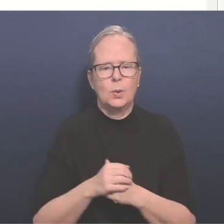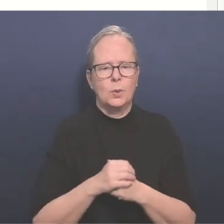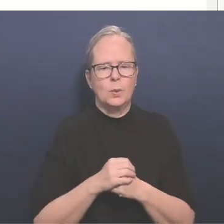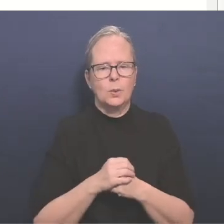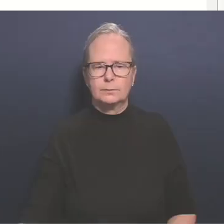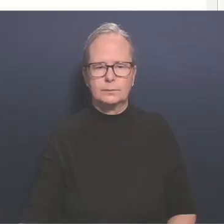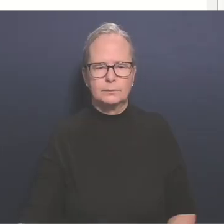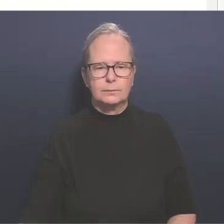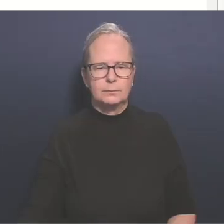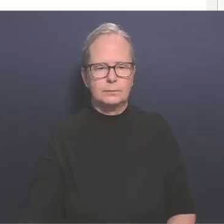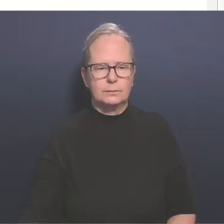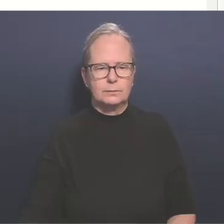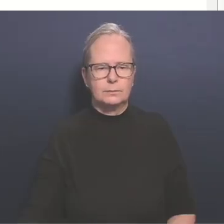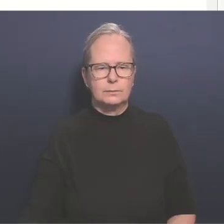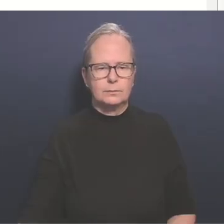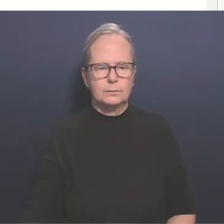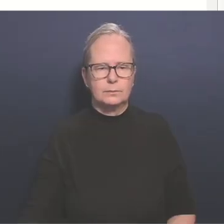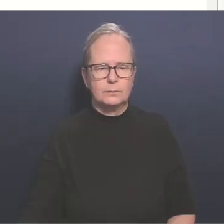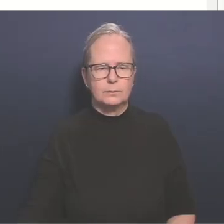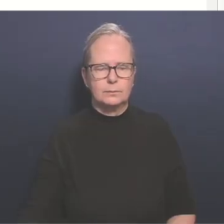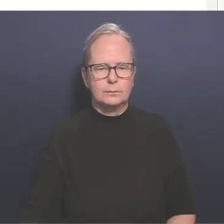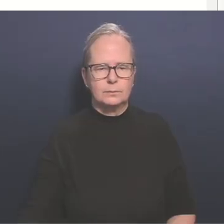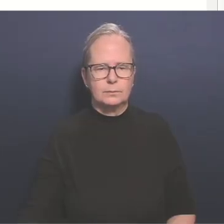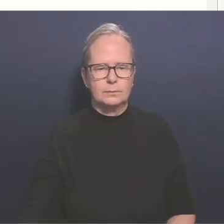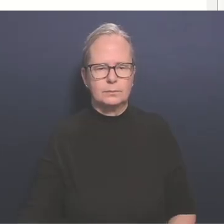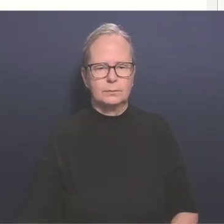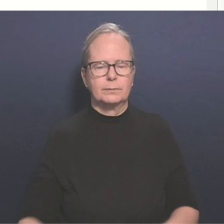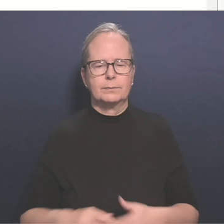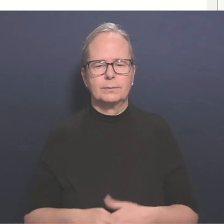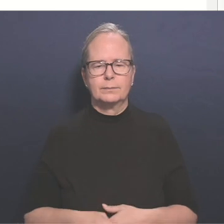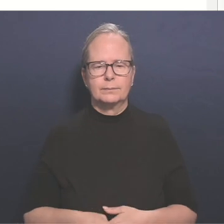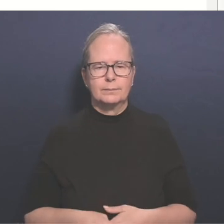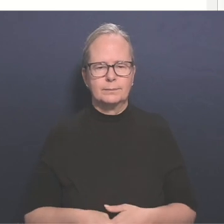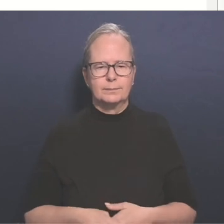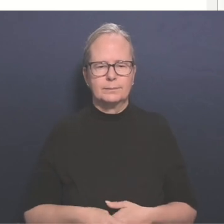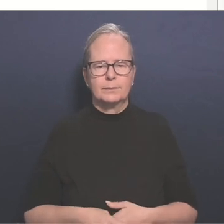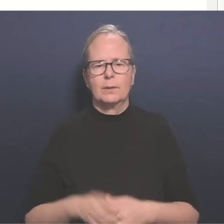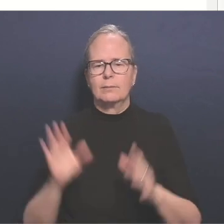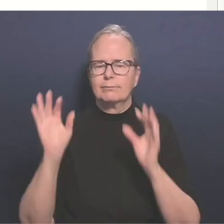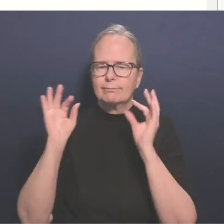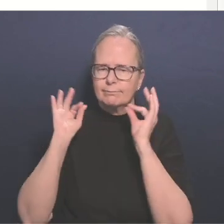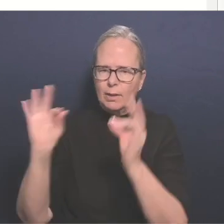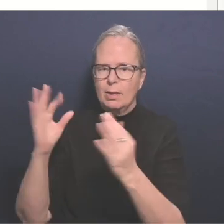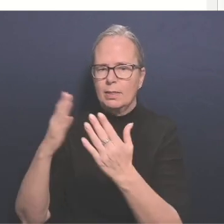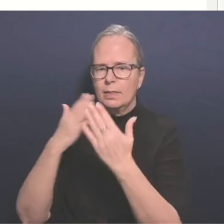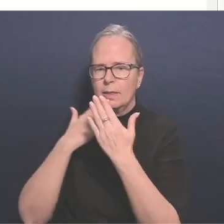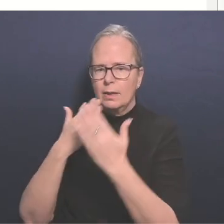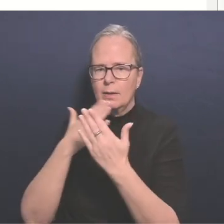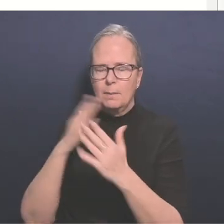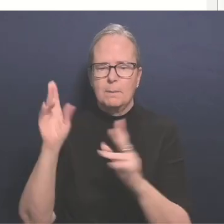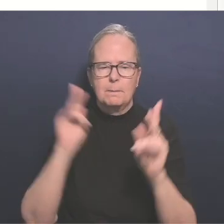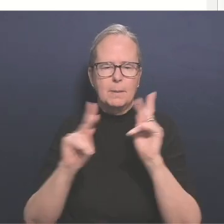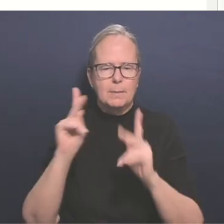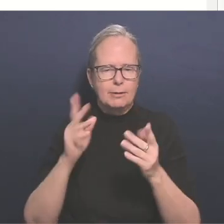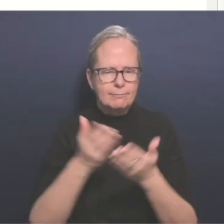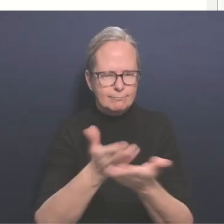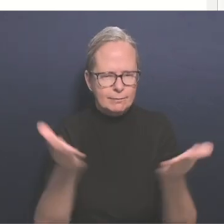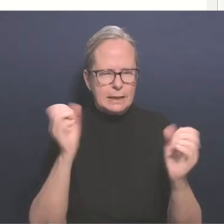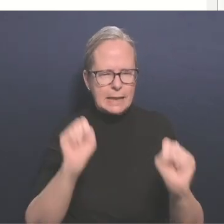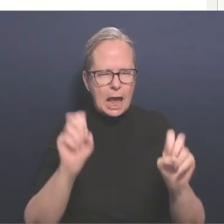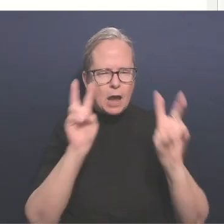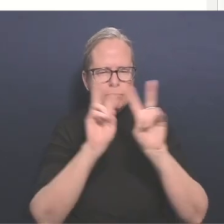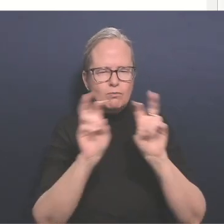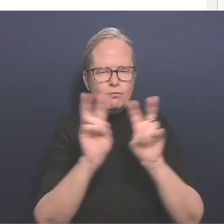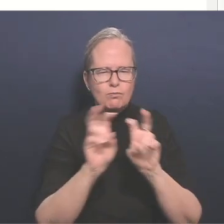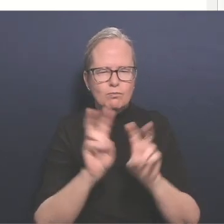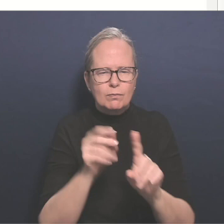staff supporting access to benefits as part of a pilot project in British Columbia. If you go to the About page, it'll give you a lot more information